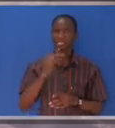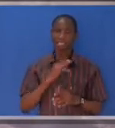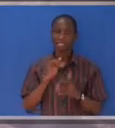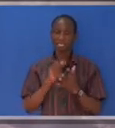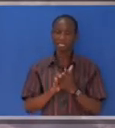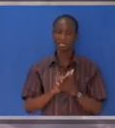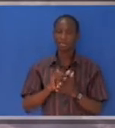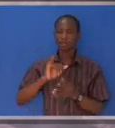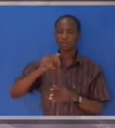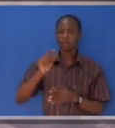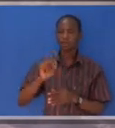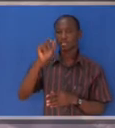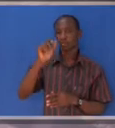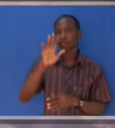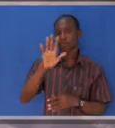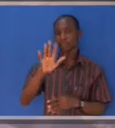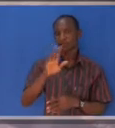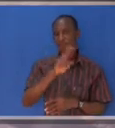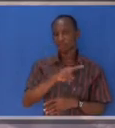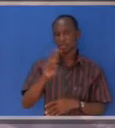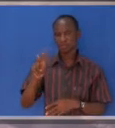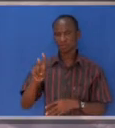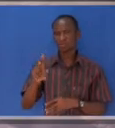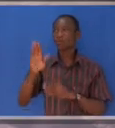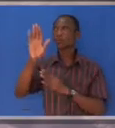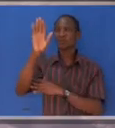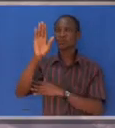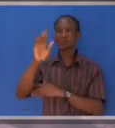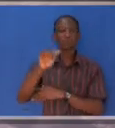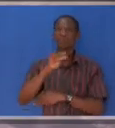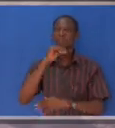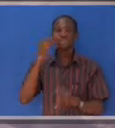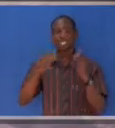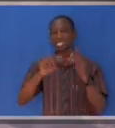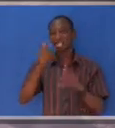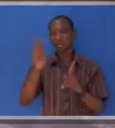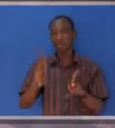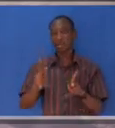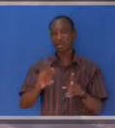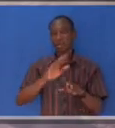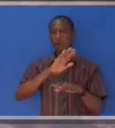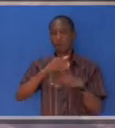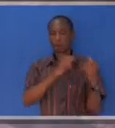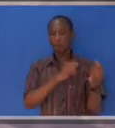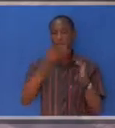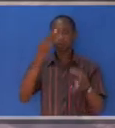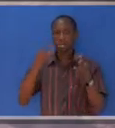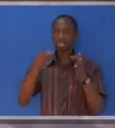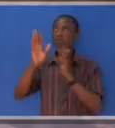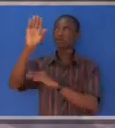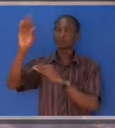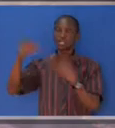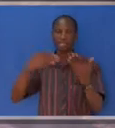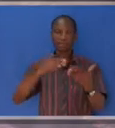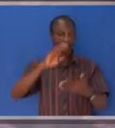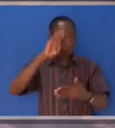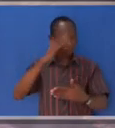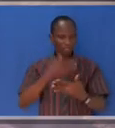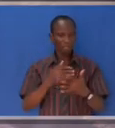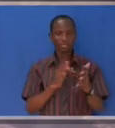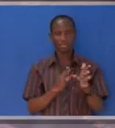5:22 says the Father judges no one, but has committed all judgment to the Son.